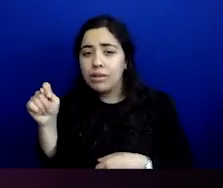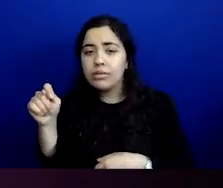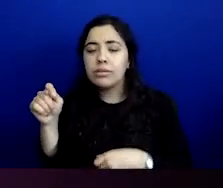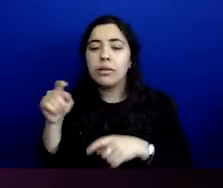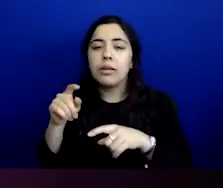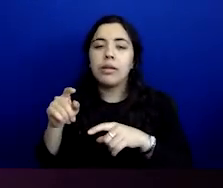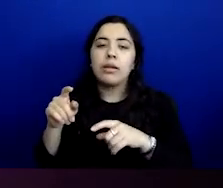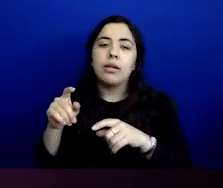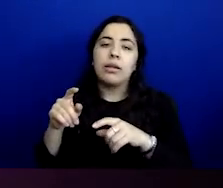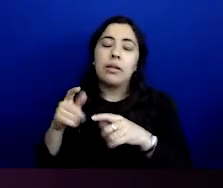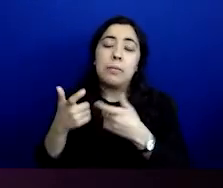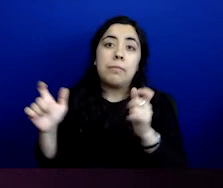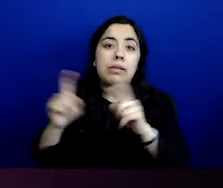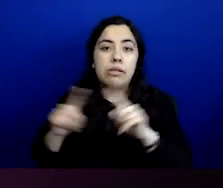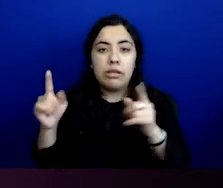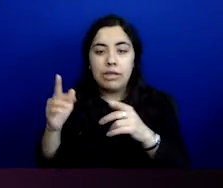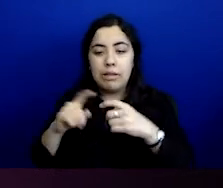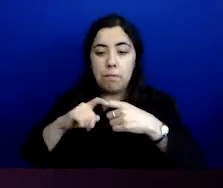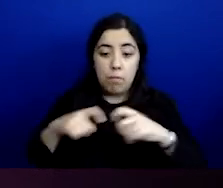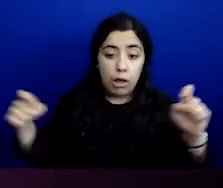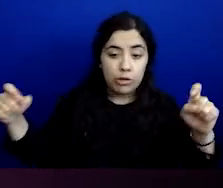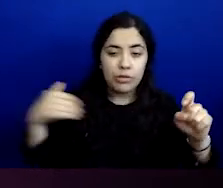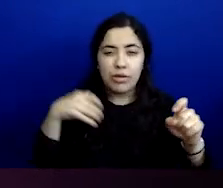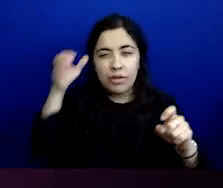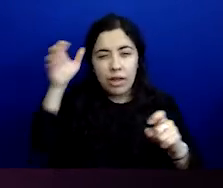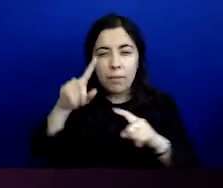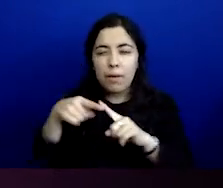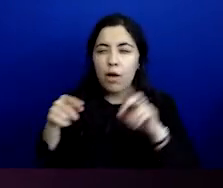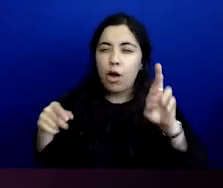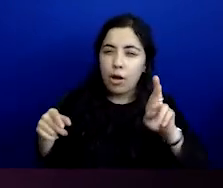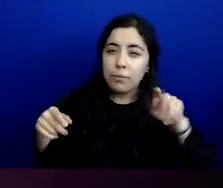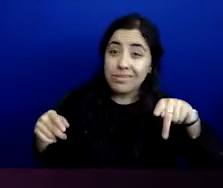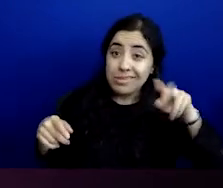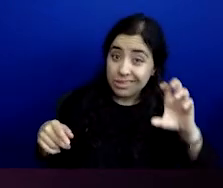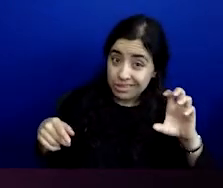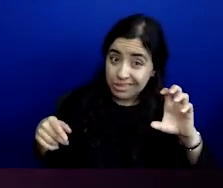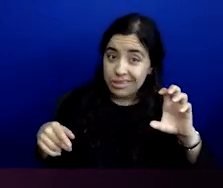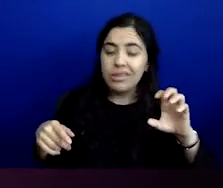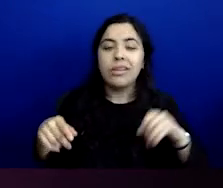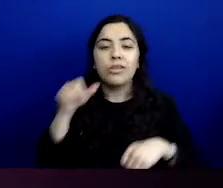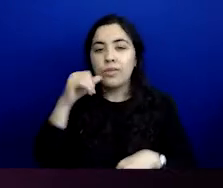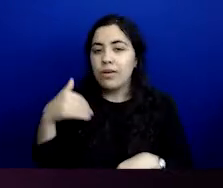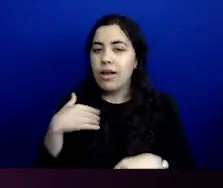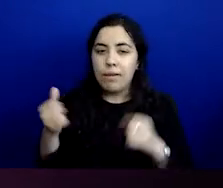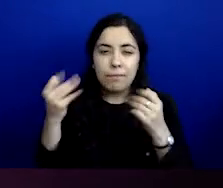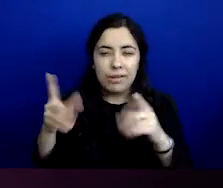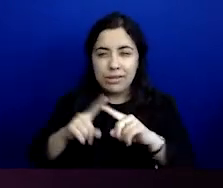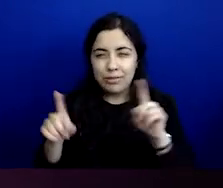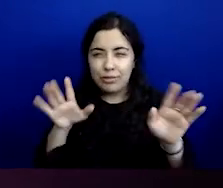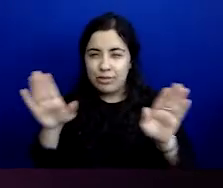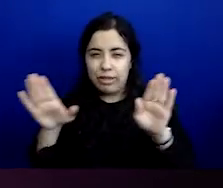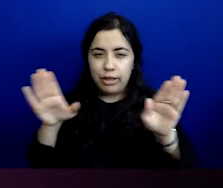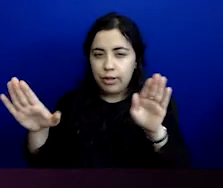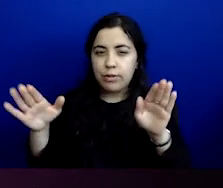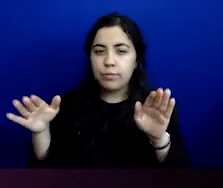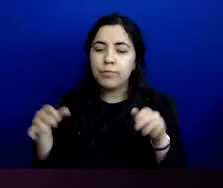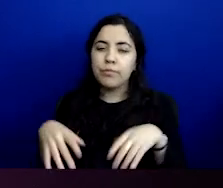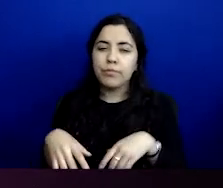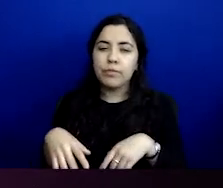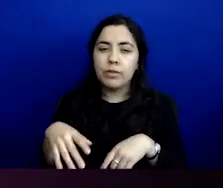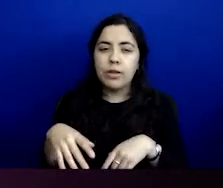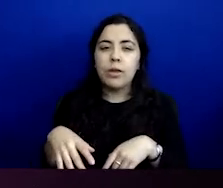main difference in the blockchain space is you have this idea of an RPC endpoint, but there isn't a lot of difference there if you dive into some of the